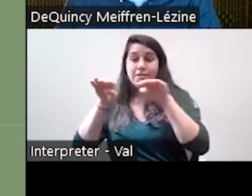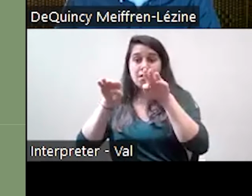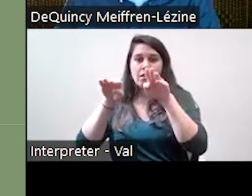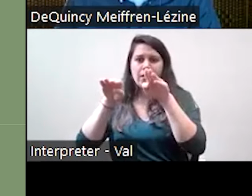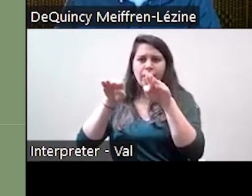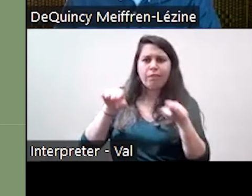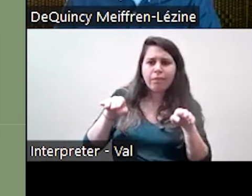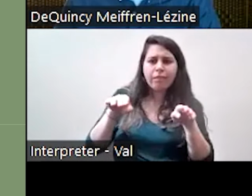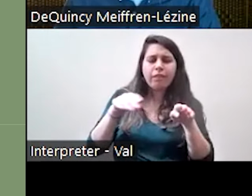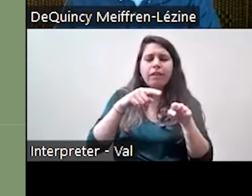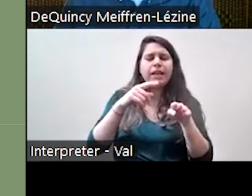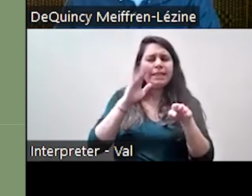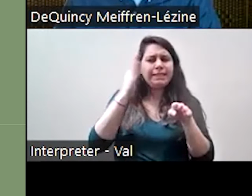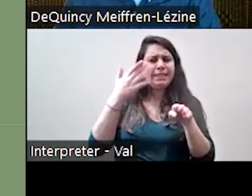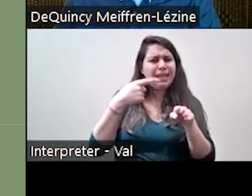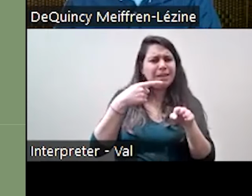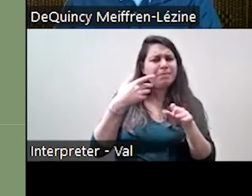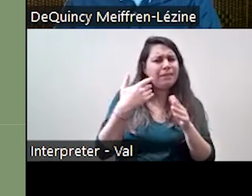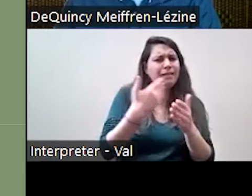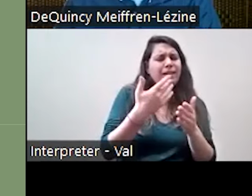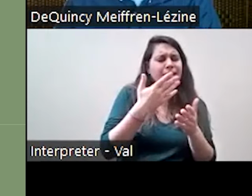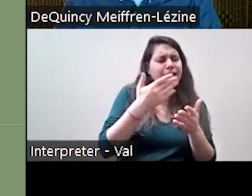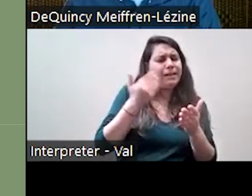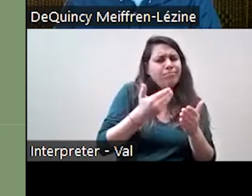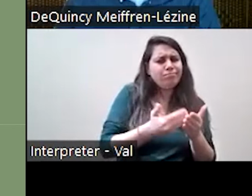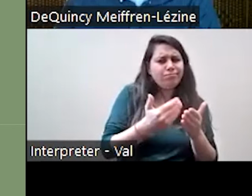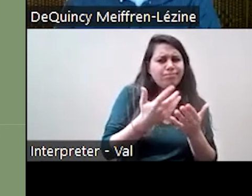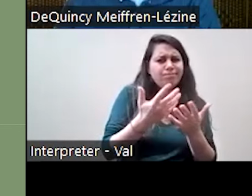towards suicide. And